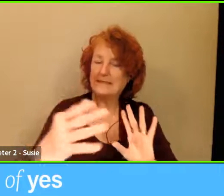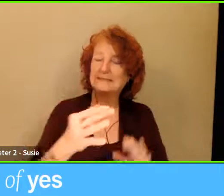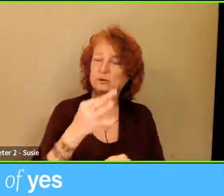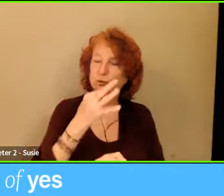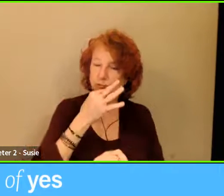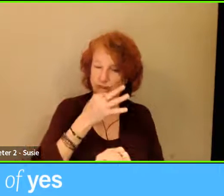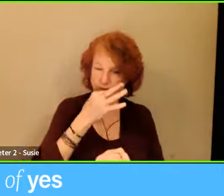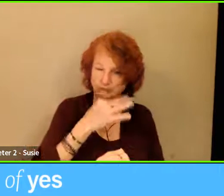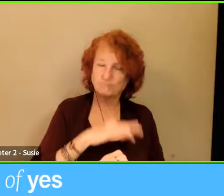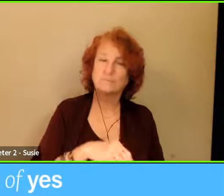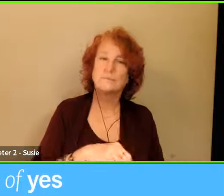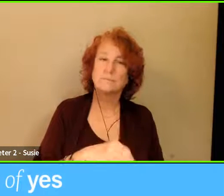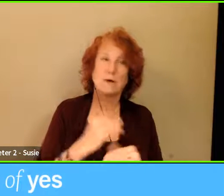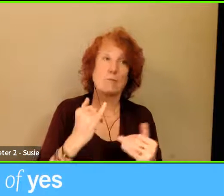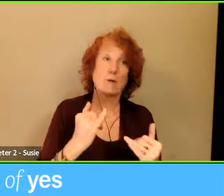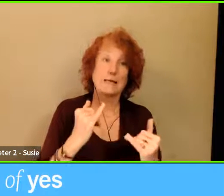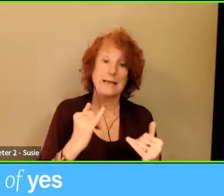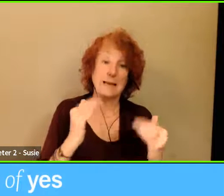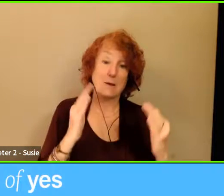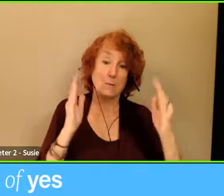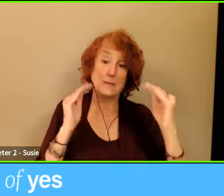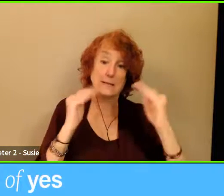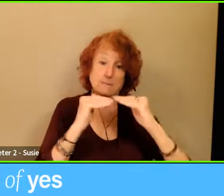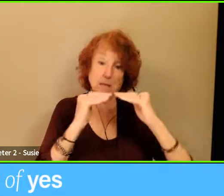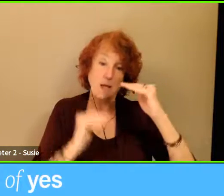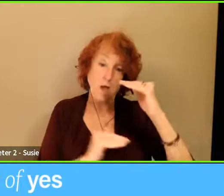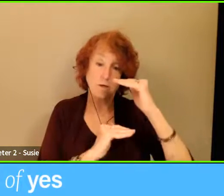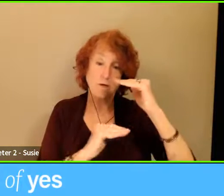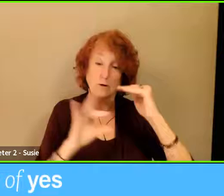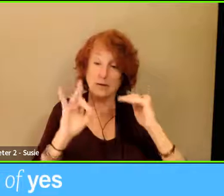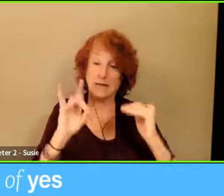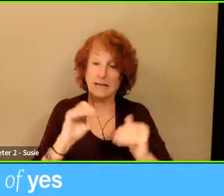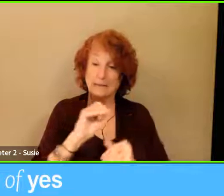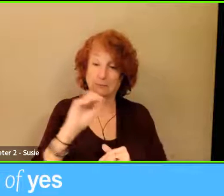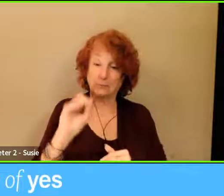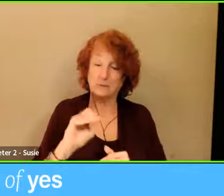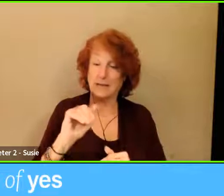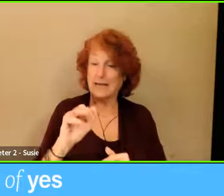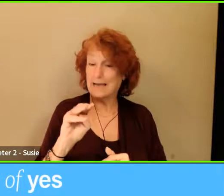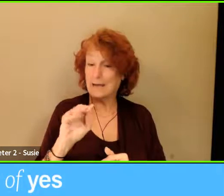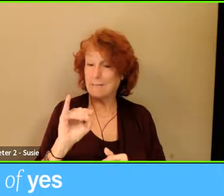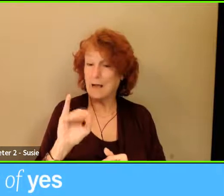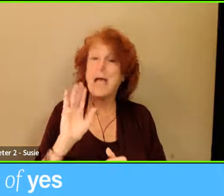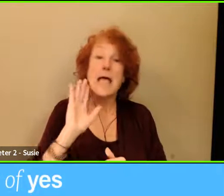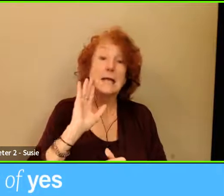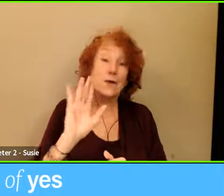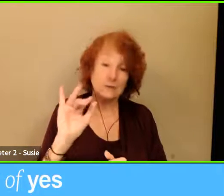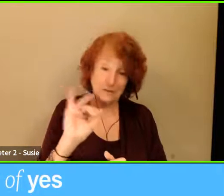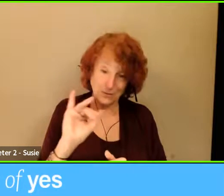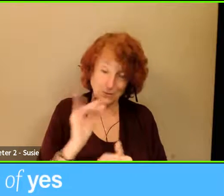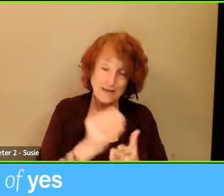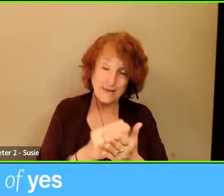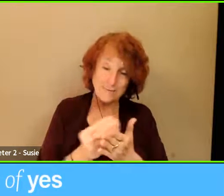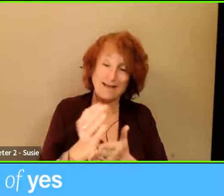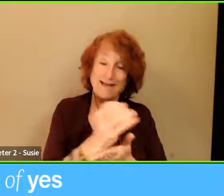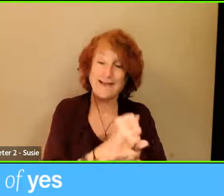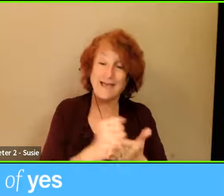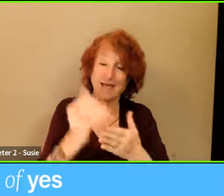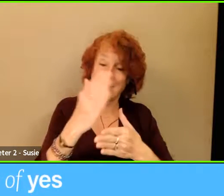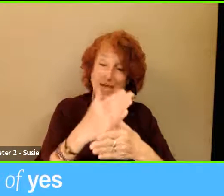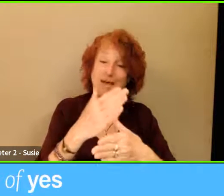But right now we think we can do lower than 80% AMI. And we'll also allow for income averaging, of course, so that we can reach a broader range of